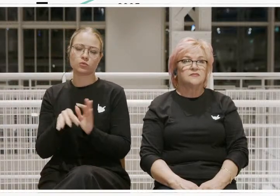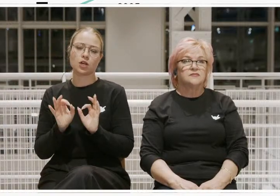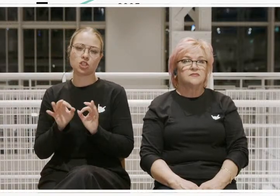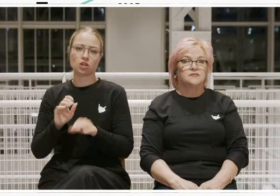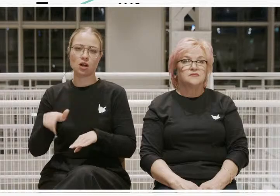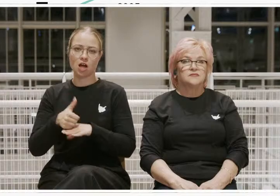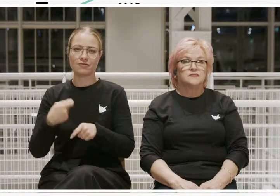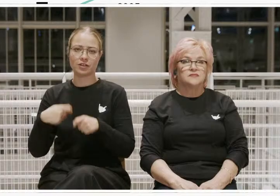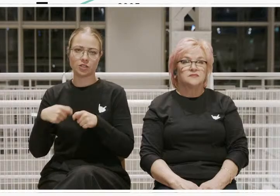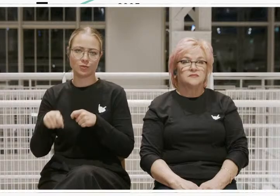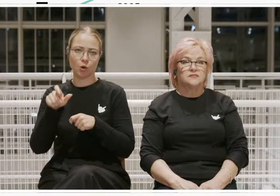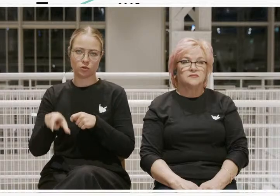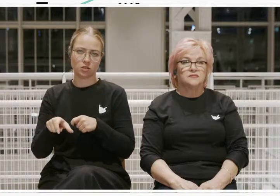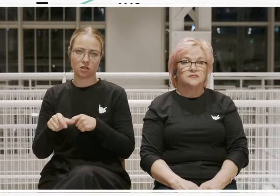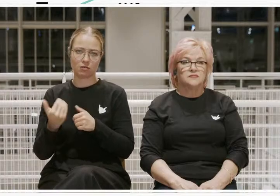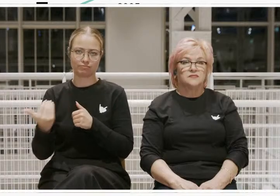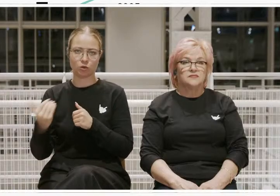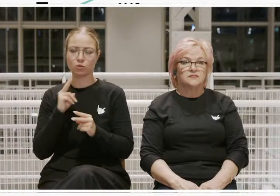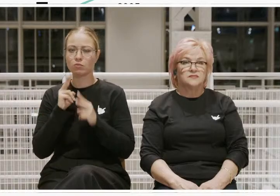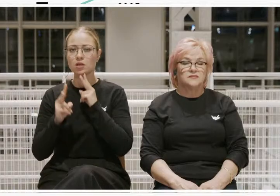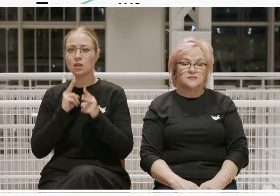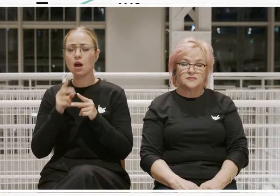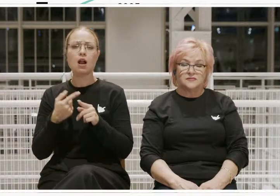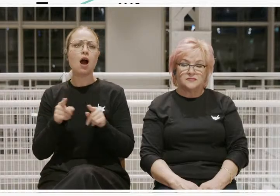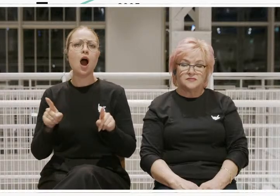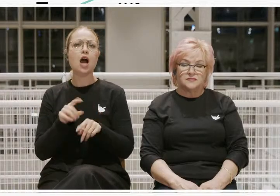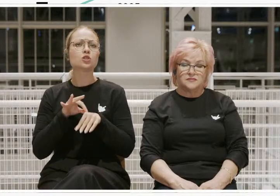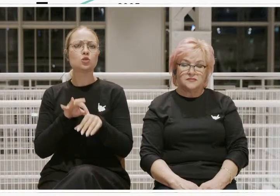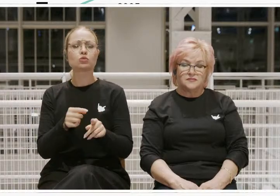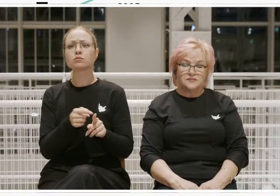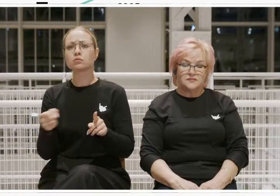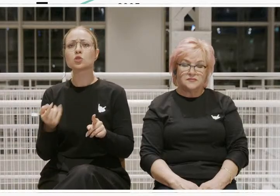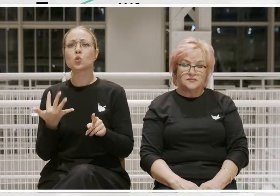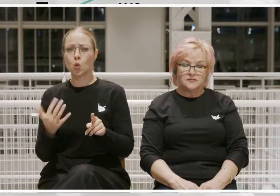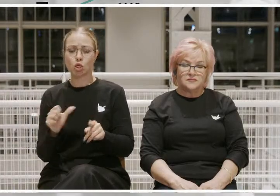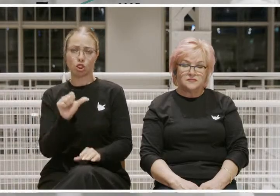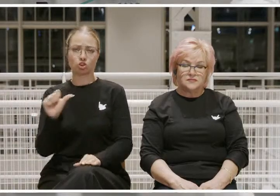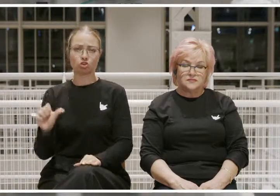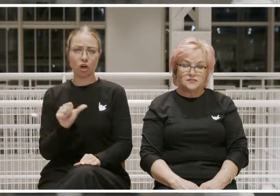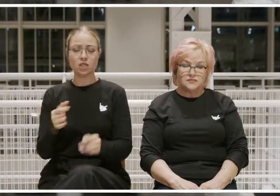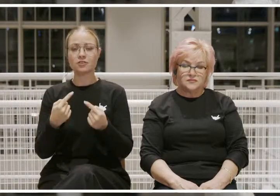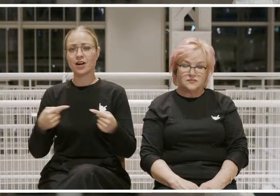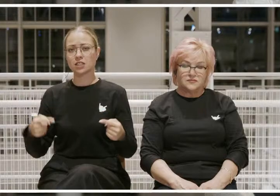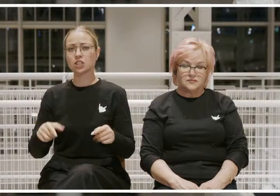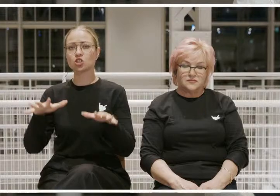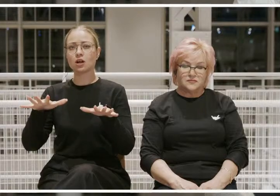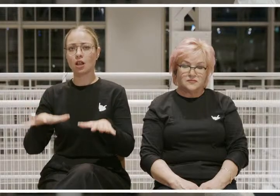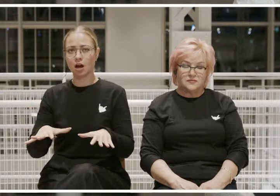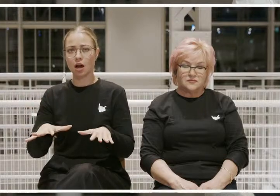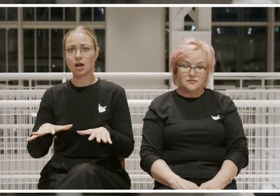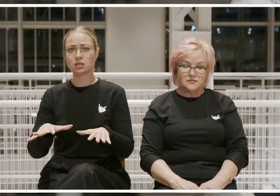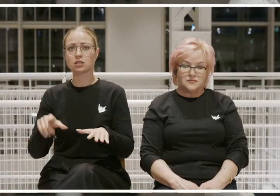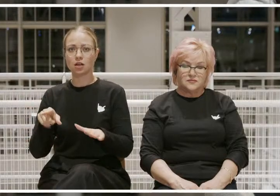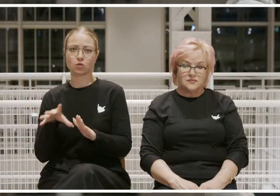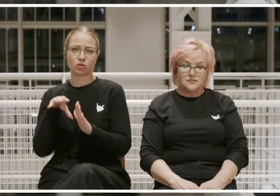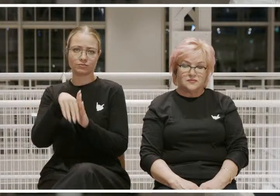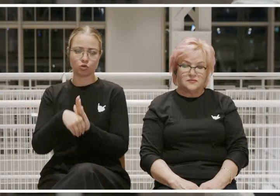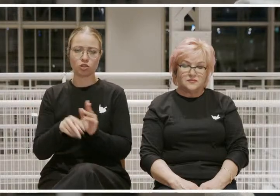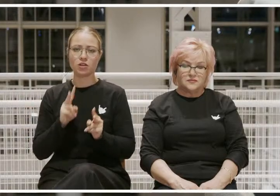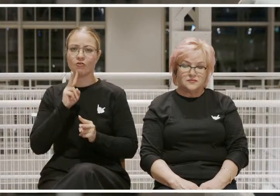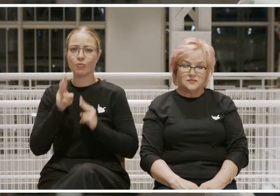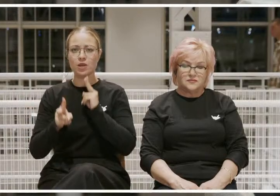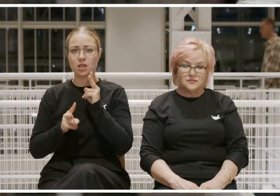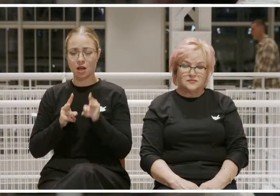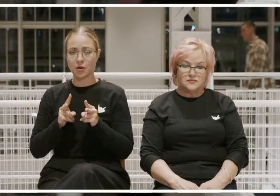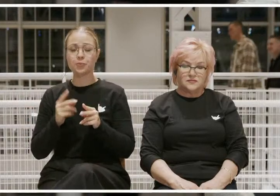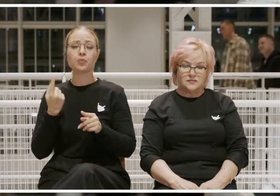last for about an hour in selected venues of the Biennial, and they enable visitors to